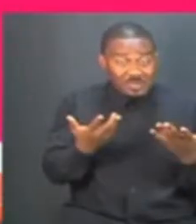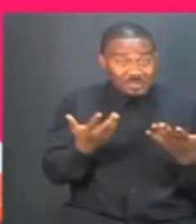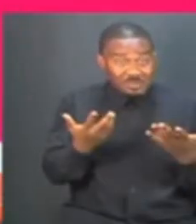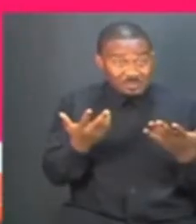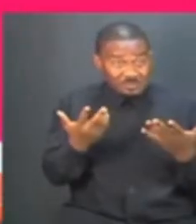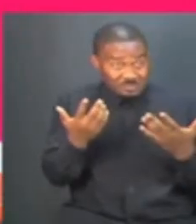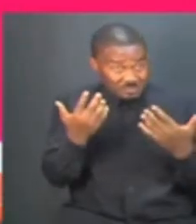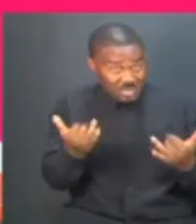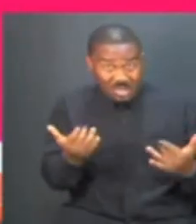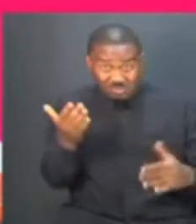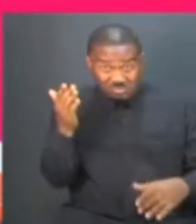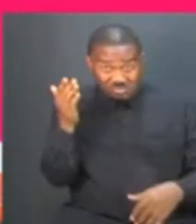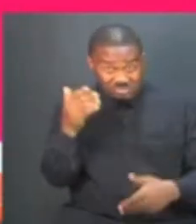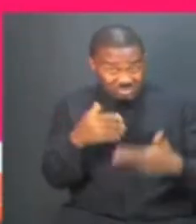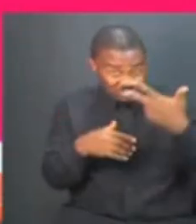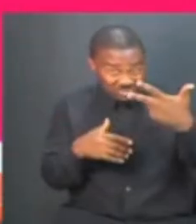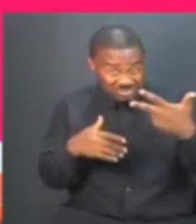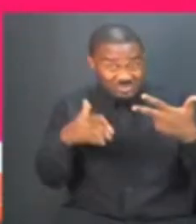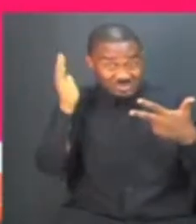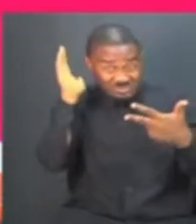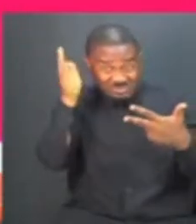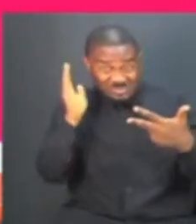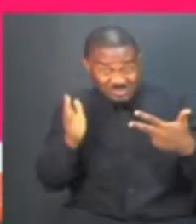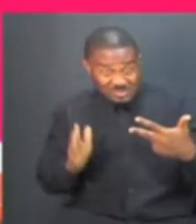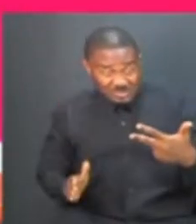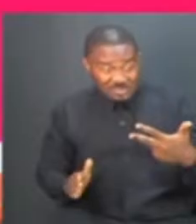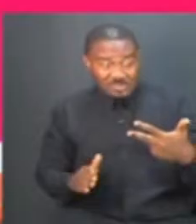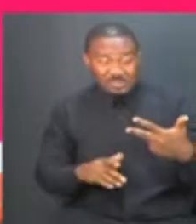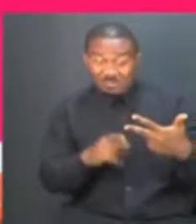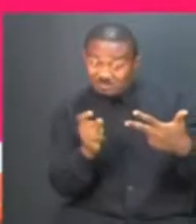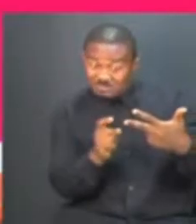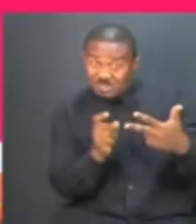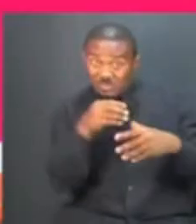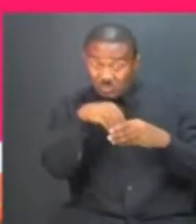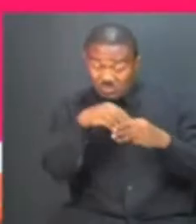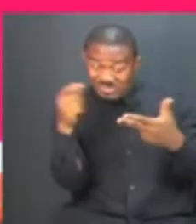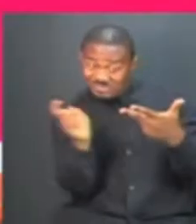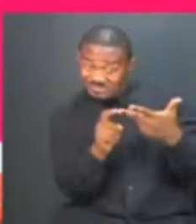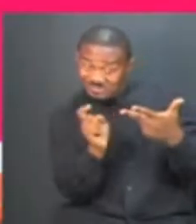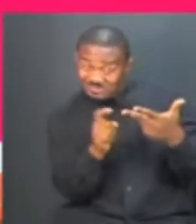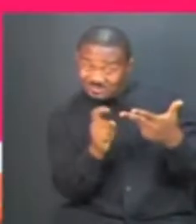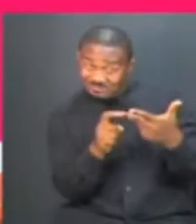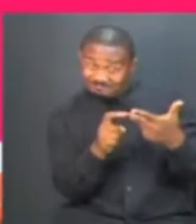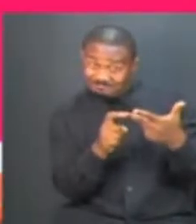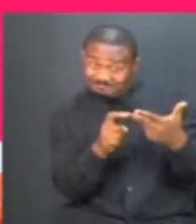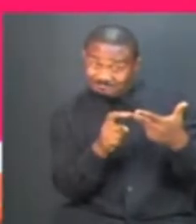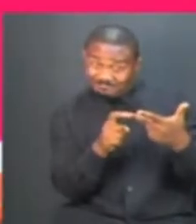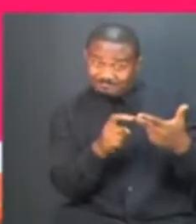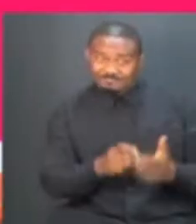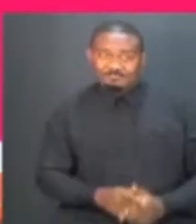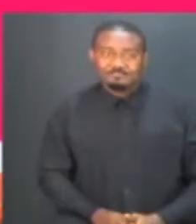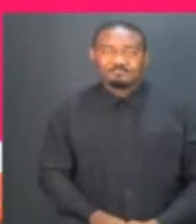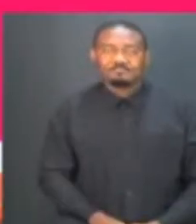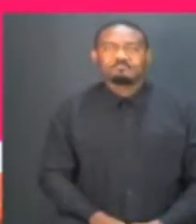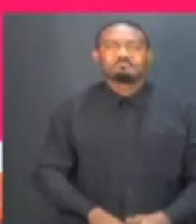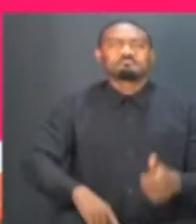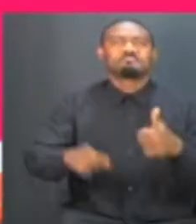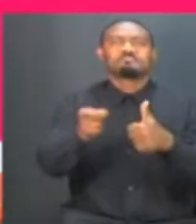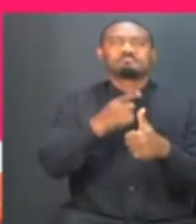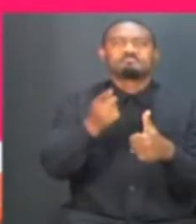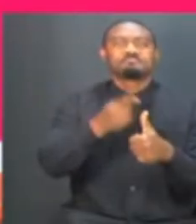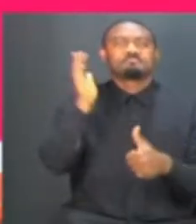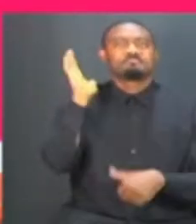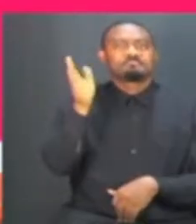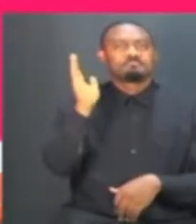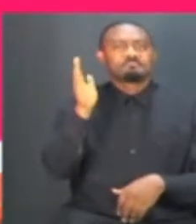now, including the one that is not processed but admitted. Very well. We have the first statement standing